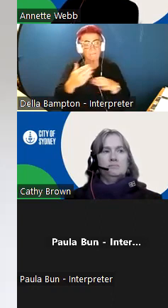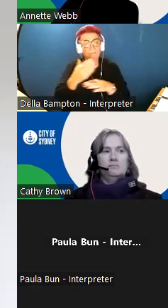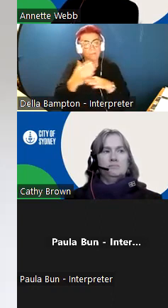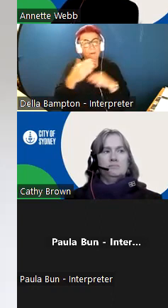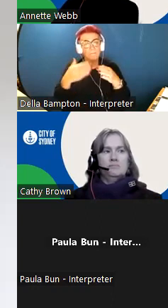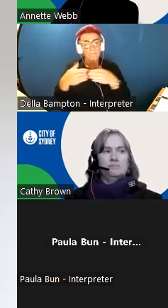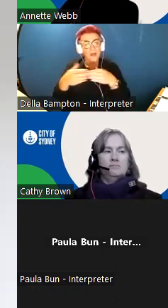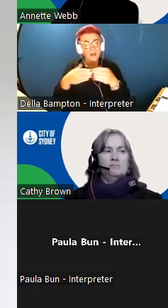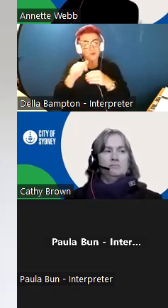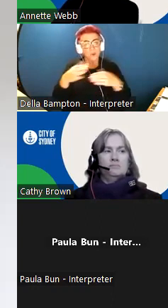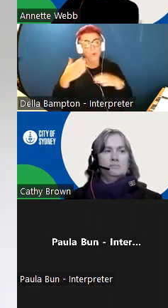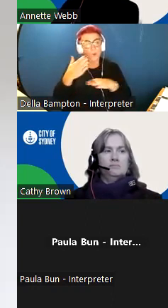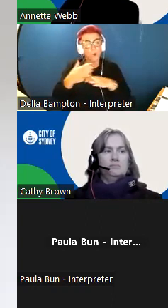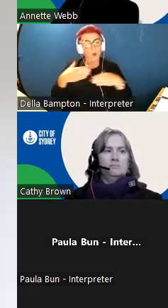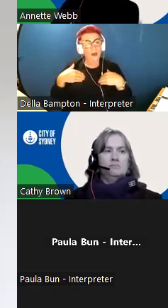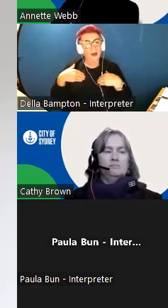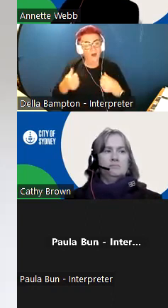your tenancy.